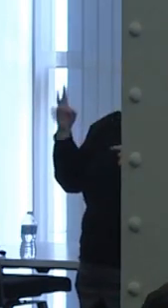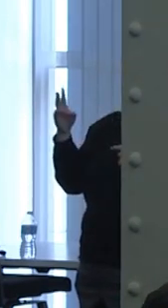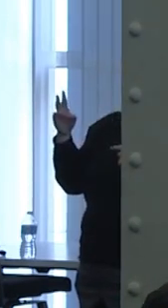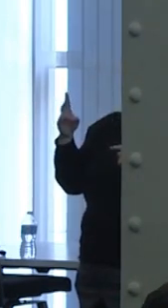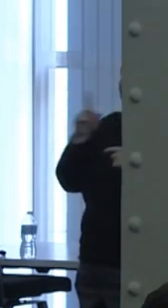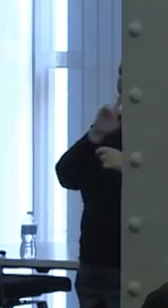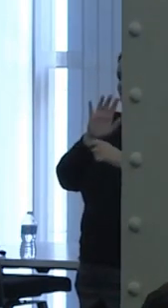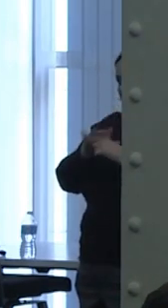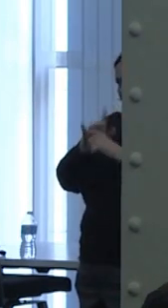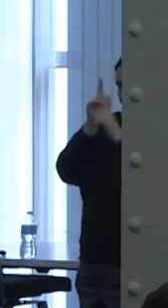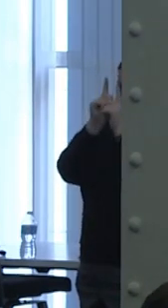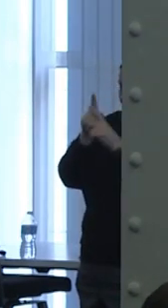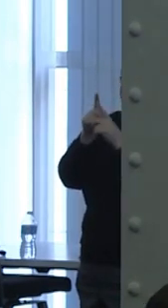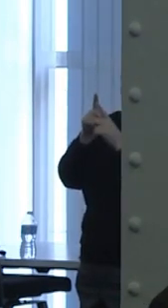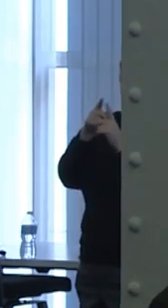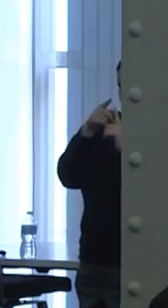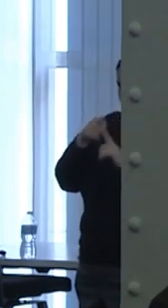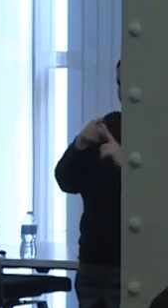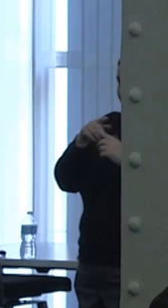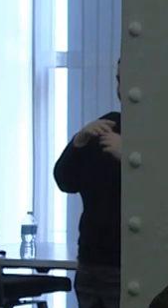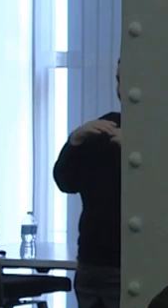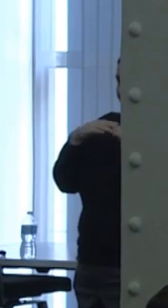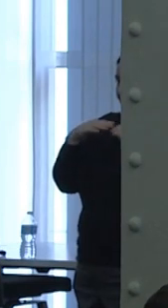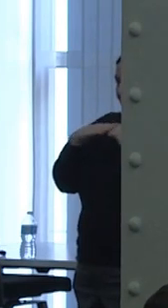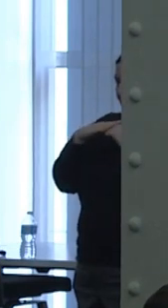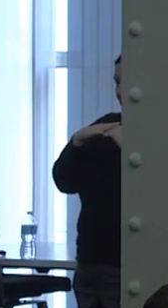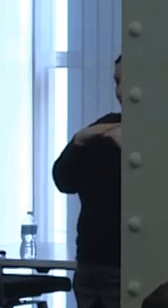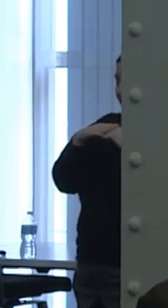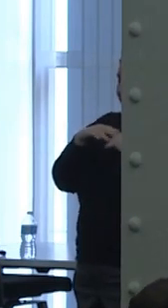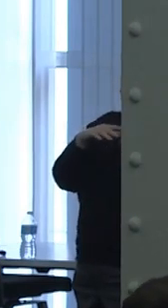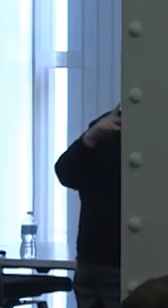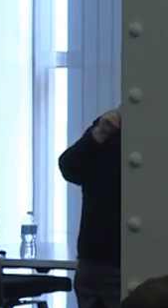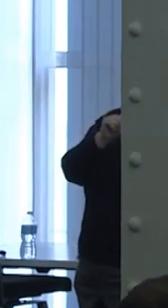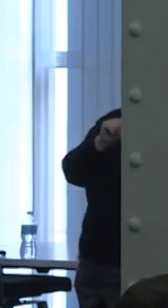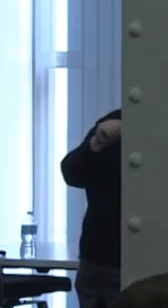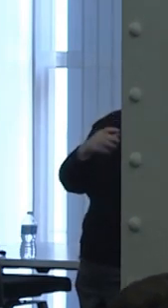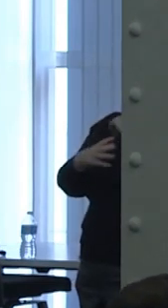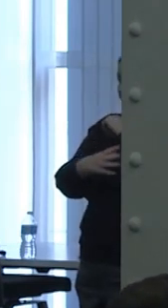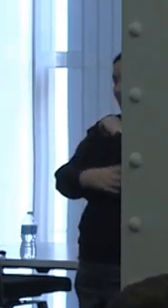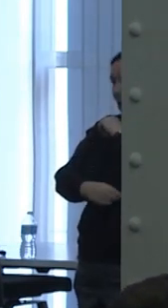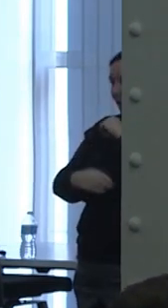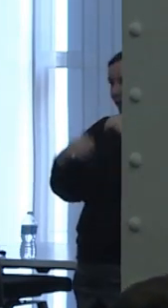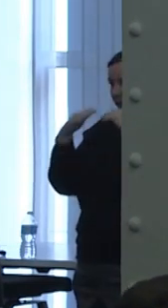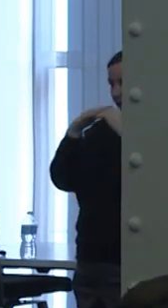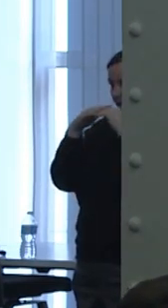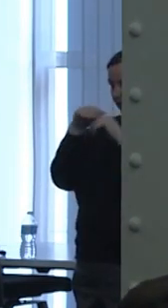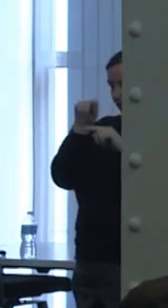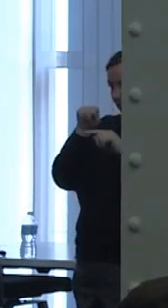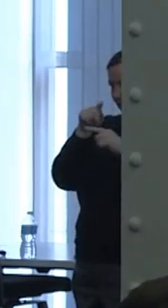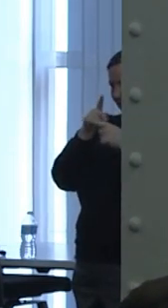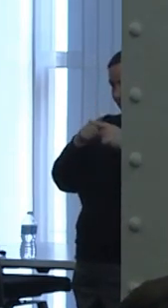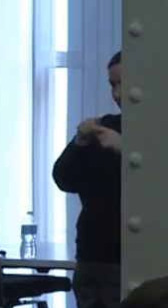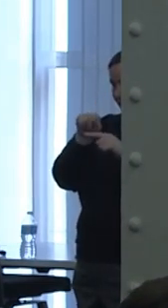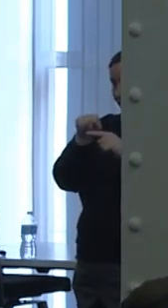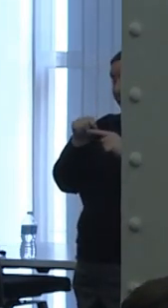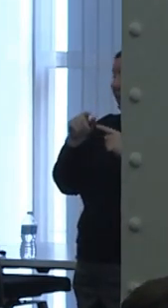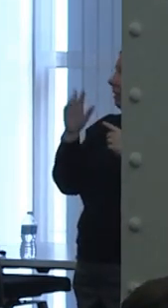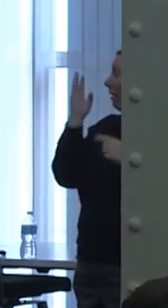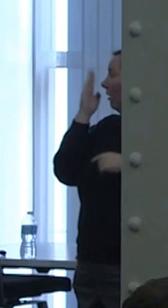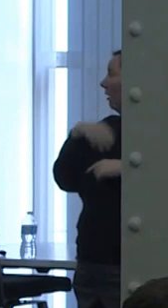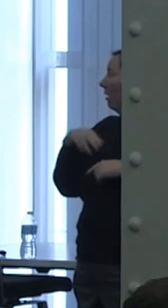we've committed our work to the intersection of disability and poverty. And it's impossible to do this without looking at